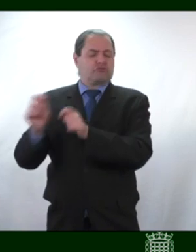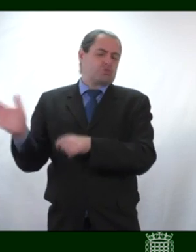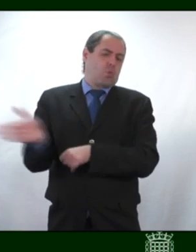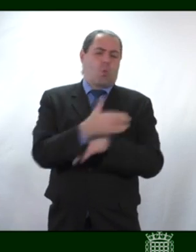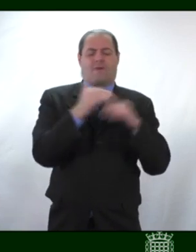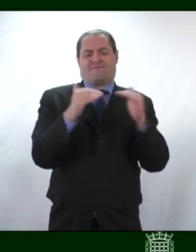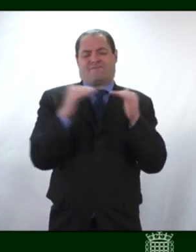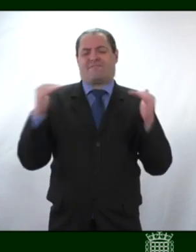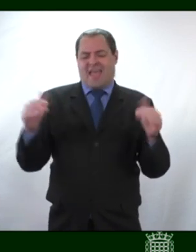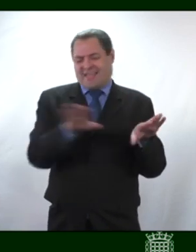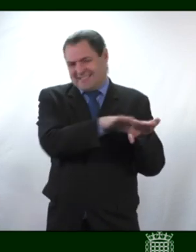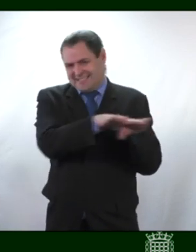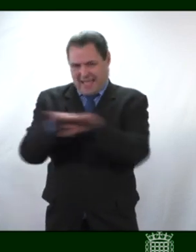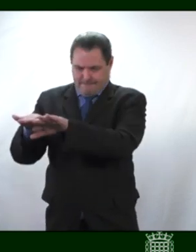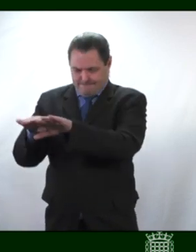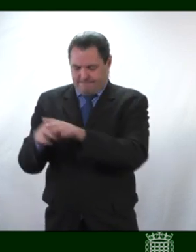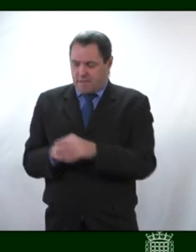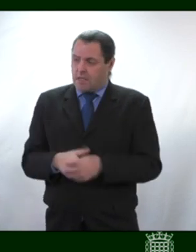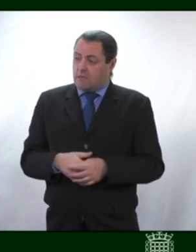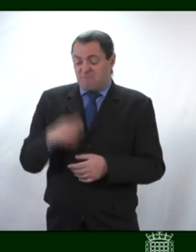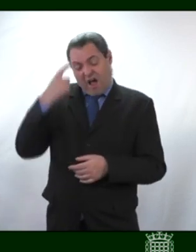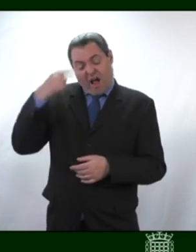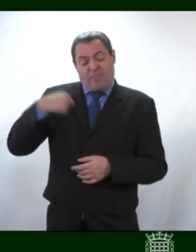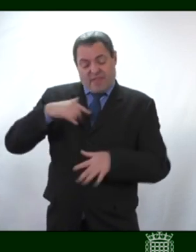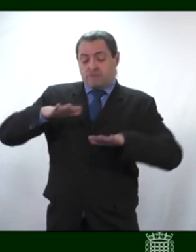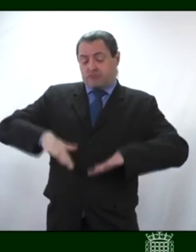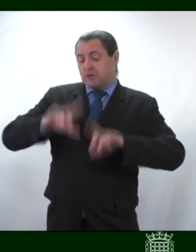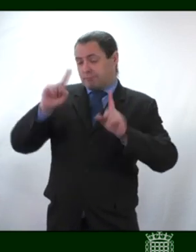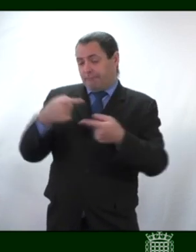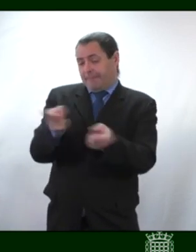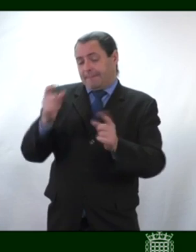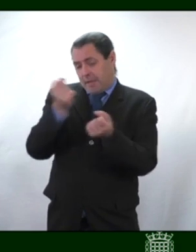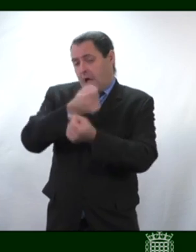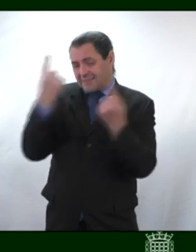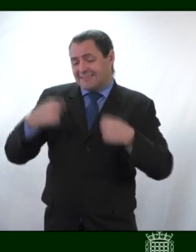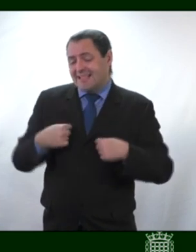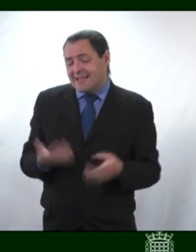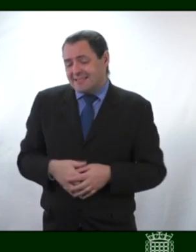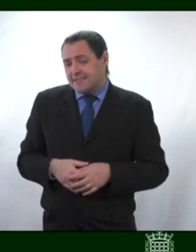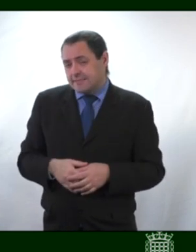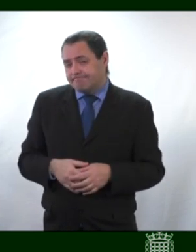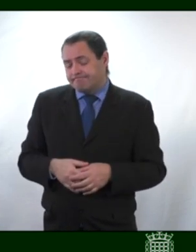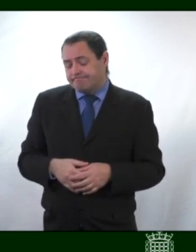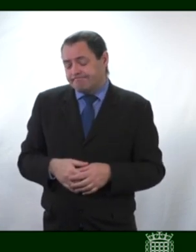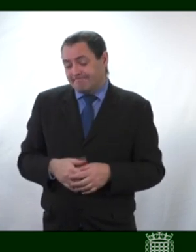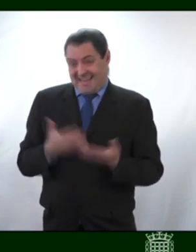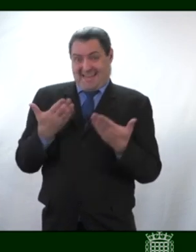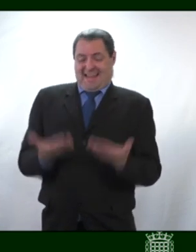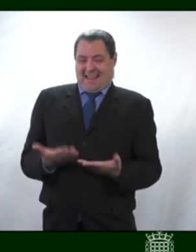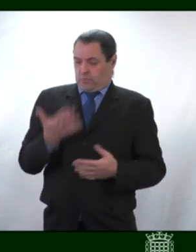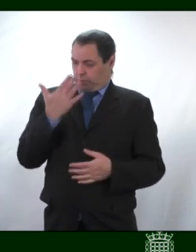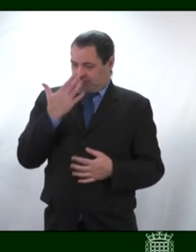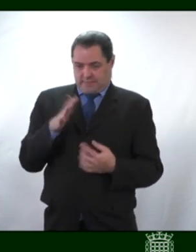way. And I think that the British people understand that, and hence we enter into these